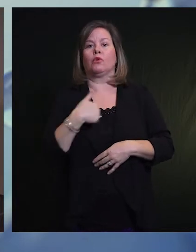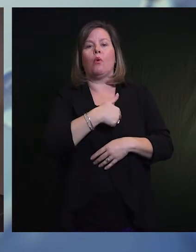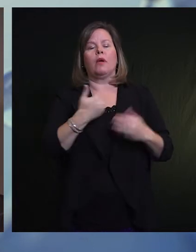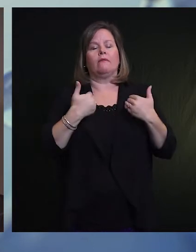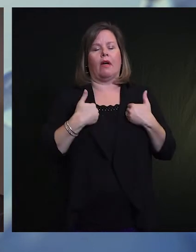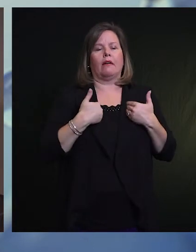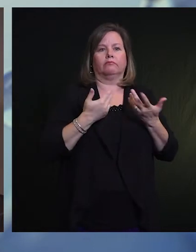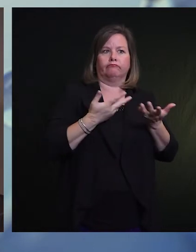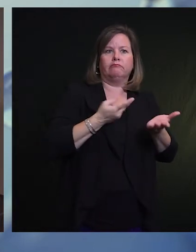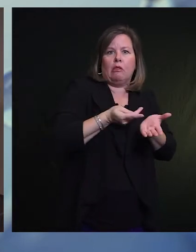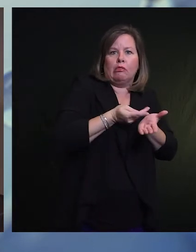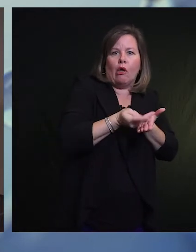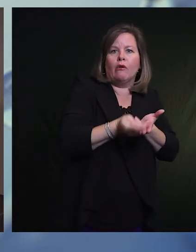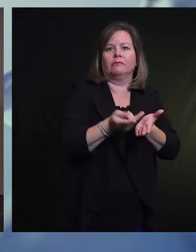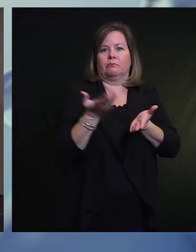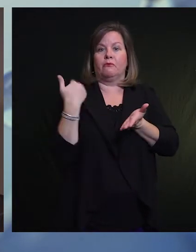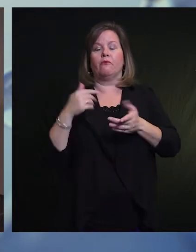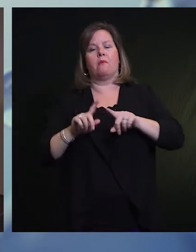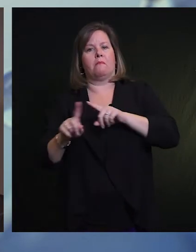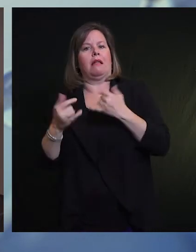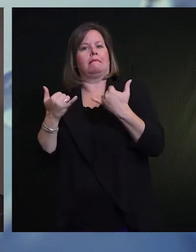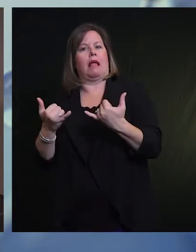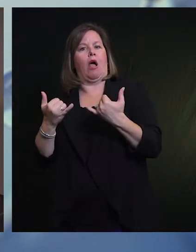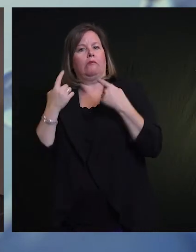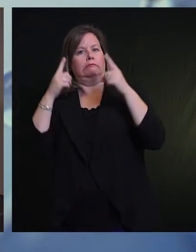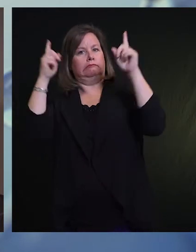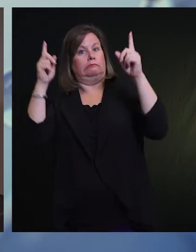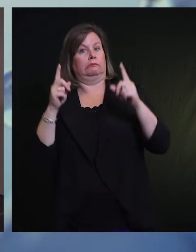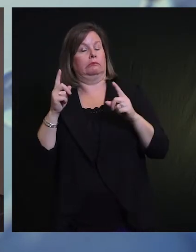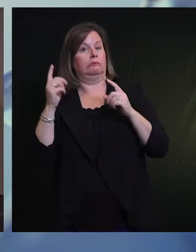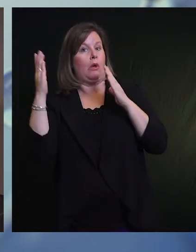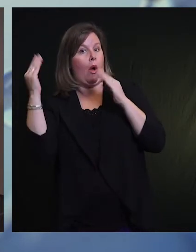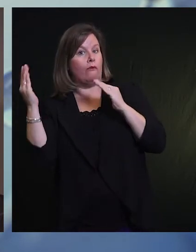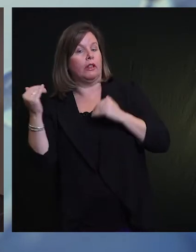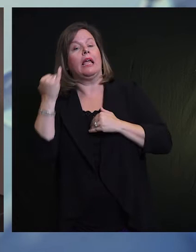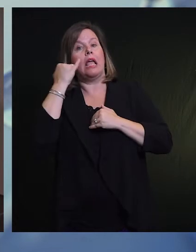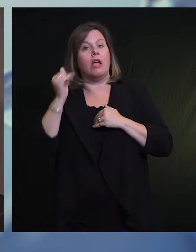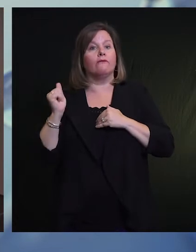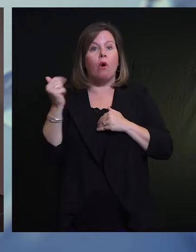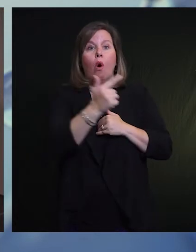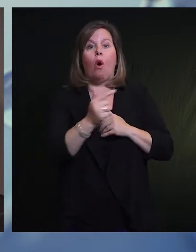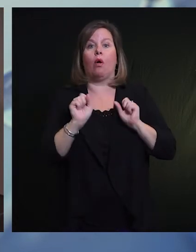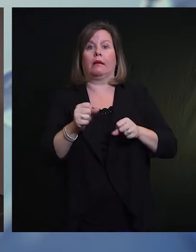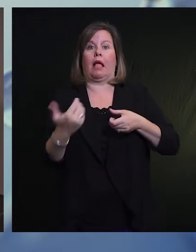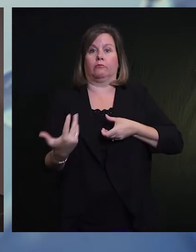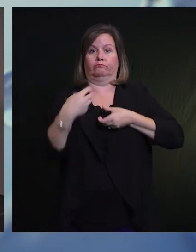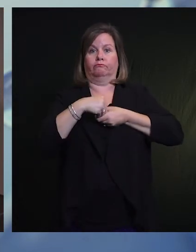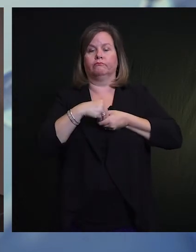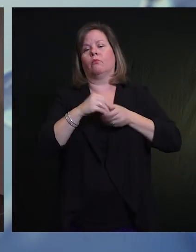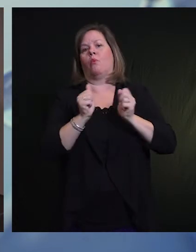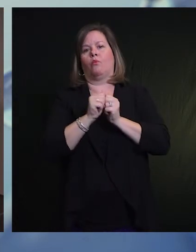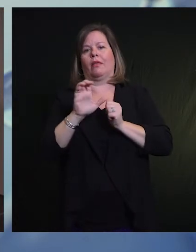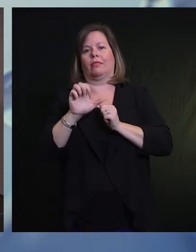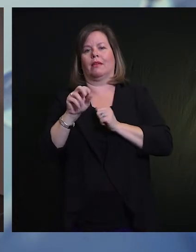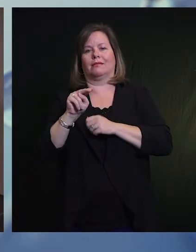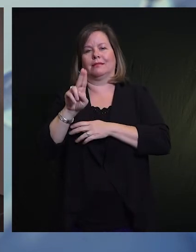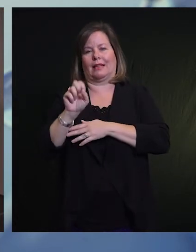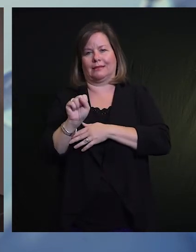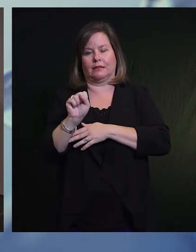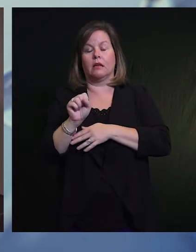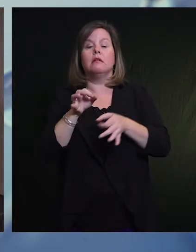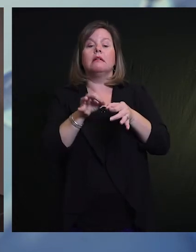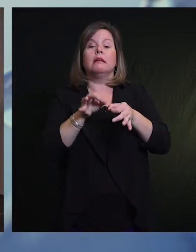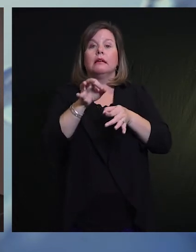hopefully stop that from happening this time if we all participate in a census. So the good news is that the census deadline has been extended to